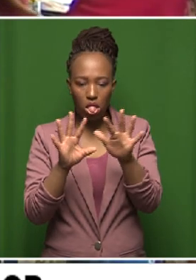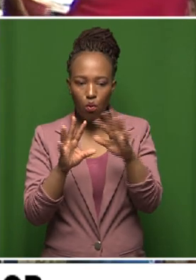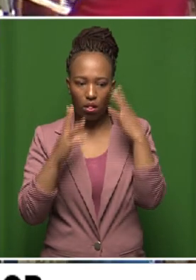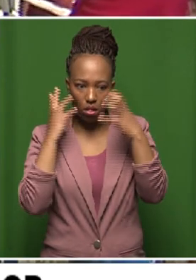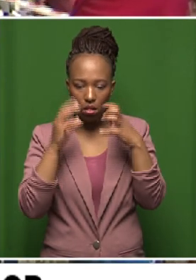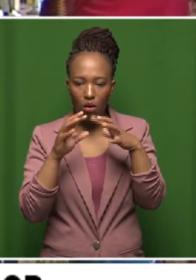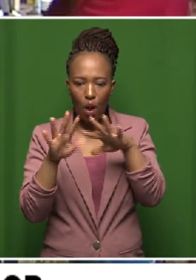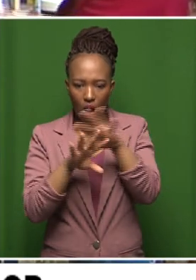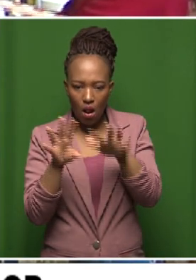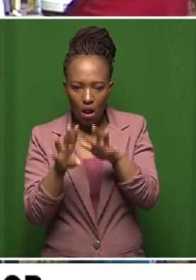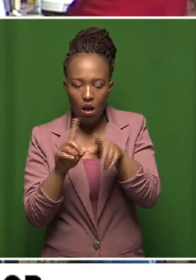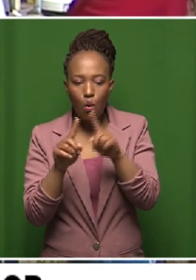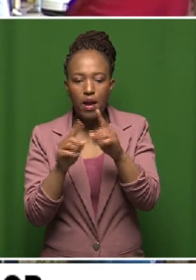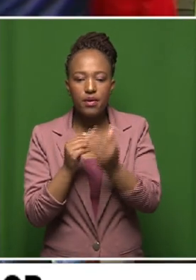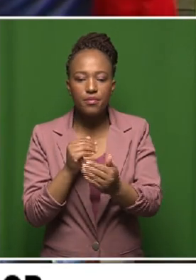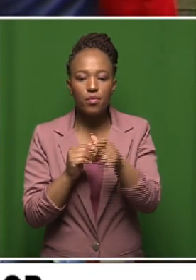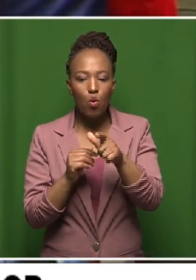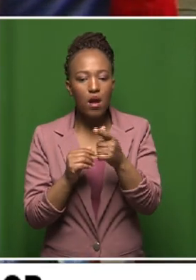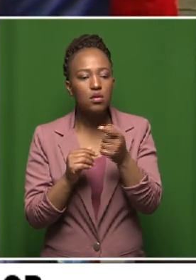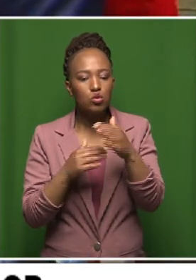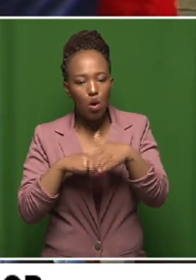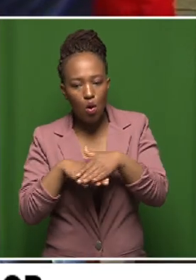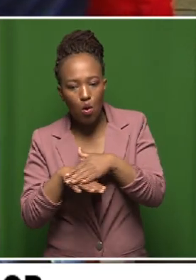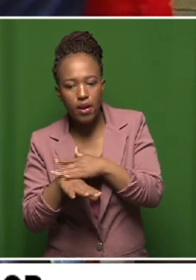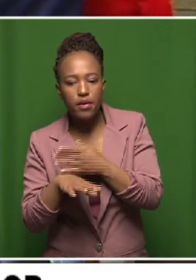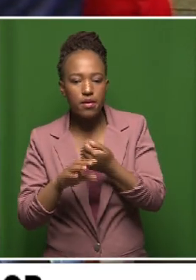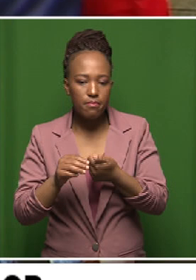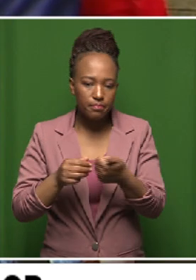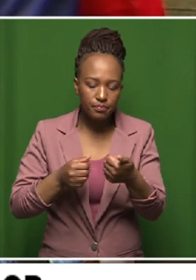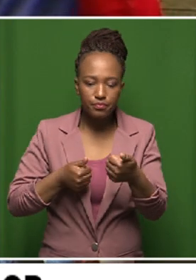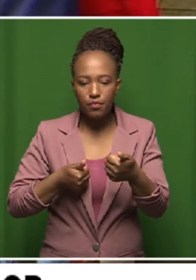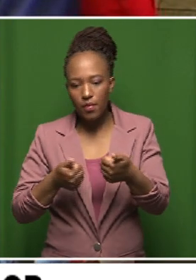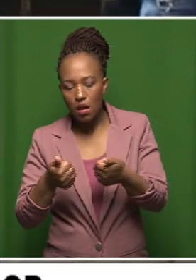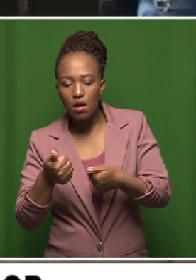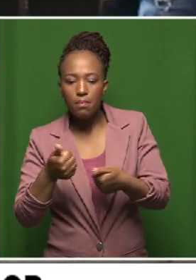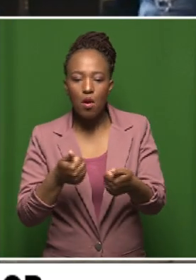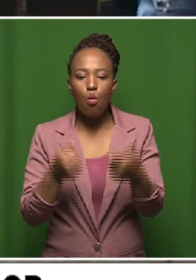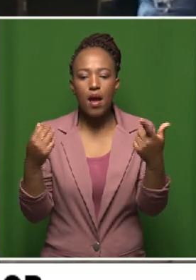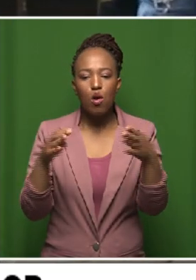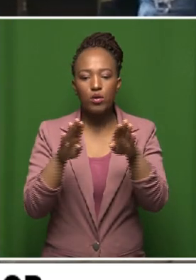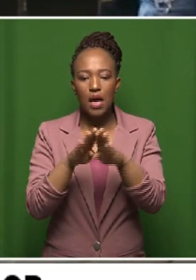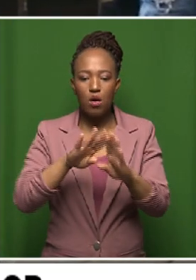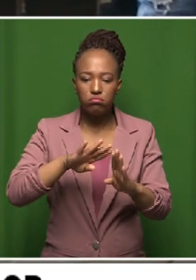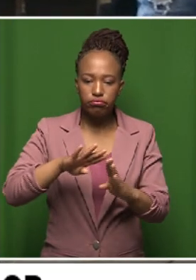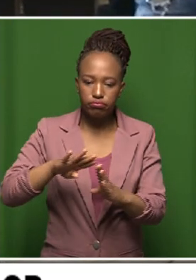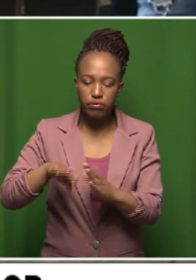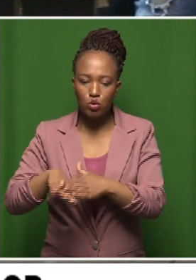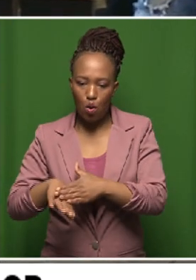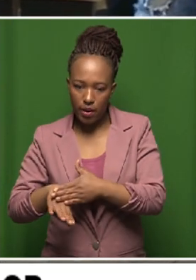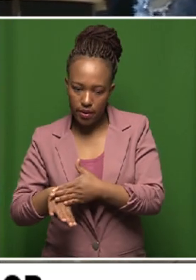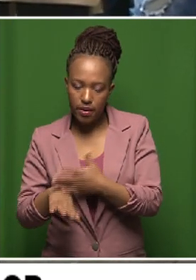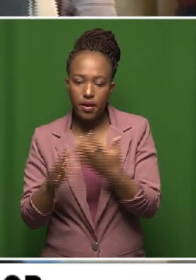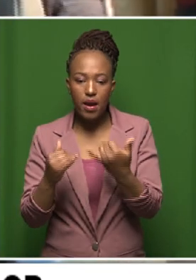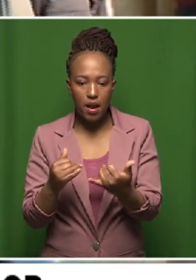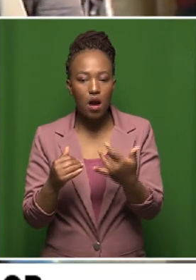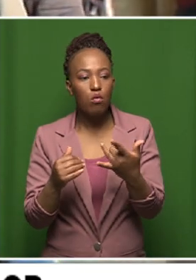because of the volatility out there and because we're gradually closing down the lockdown. And I think it's important to understand that it's a lockdown